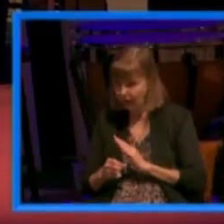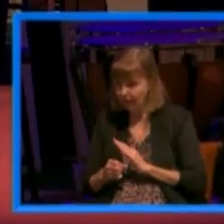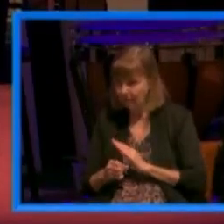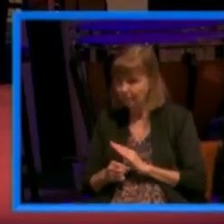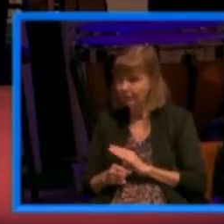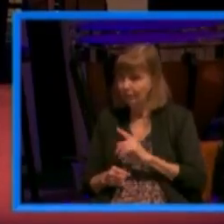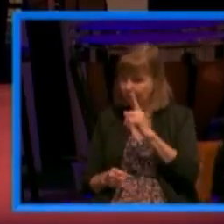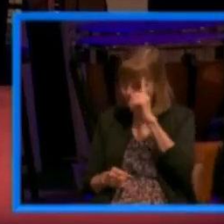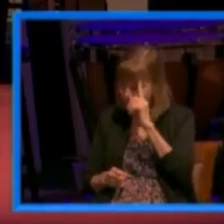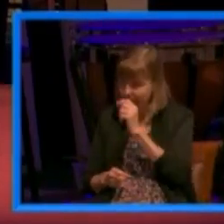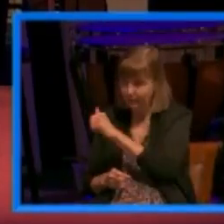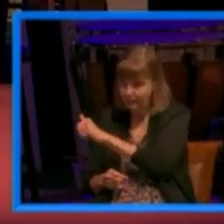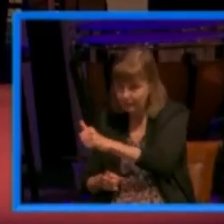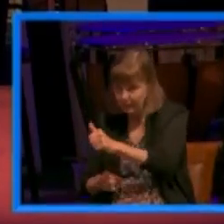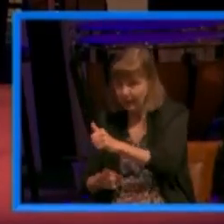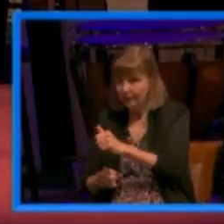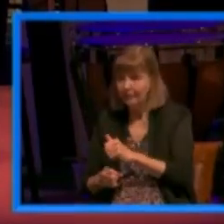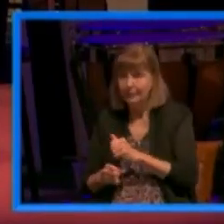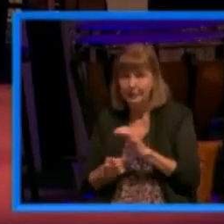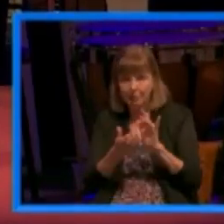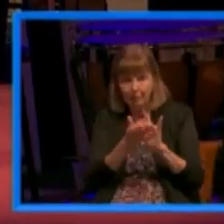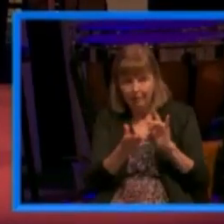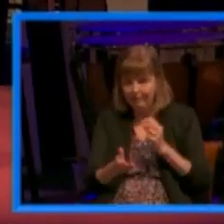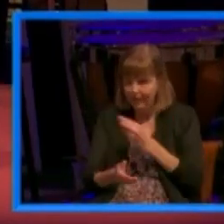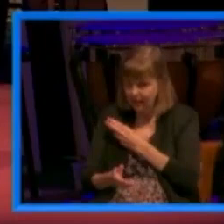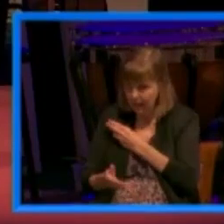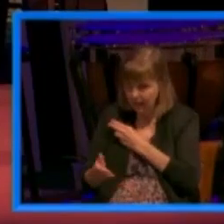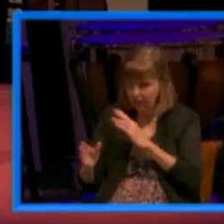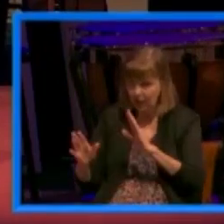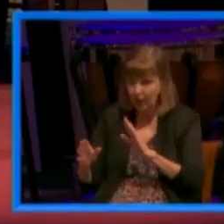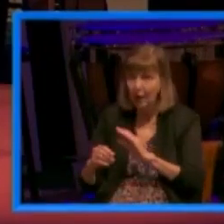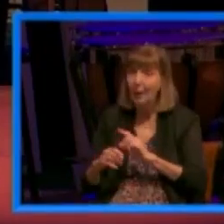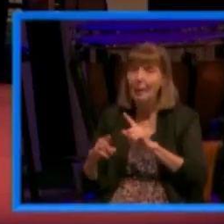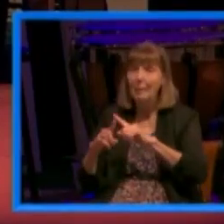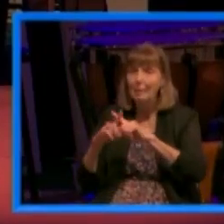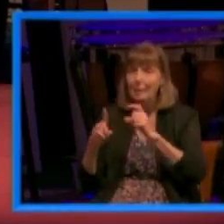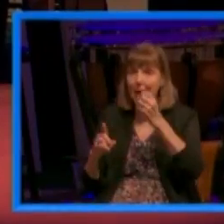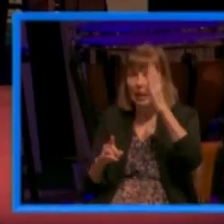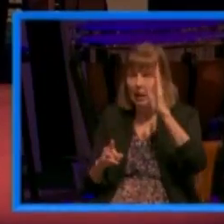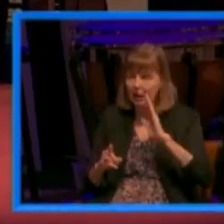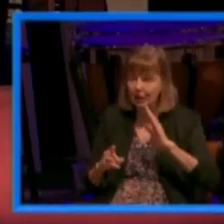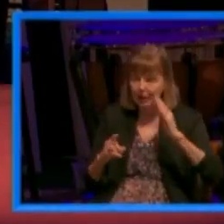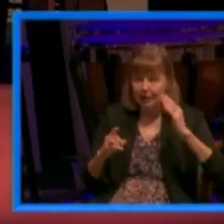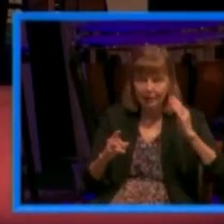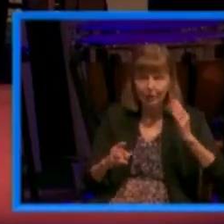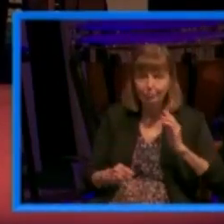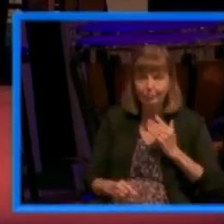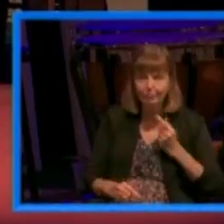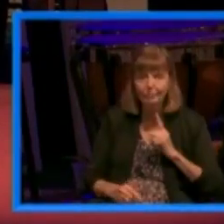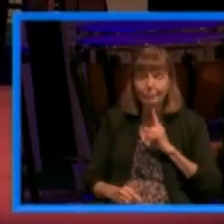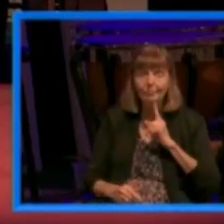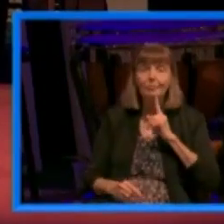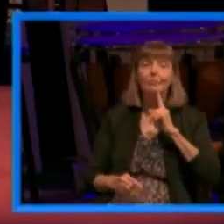here. But when God comes along and picks up Hagar and says, you're going to have Ishmael,